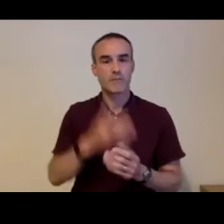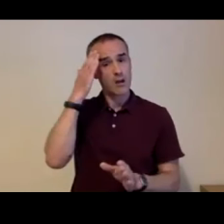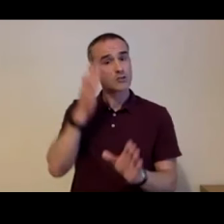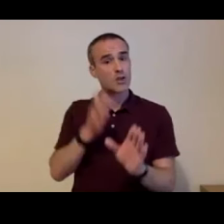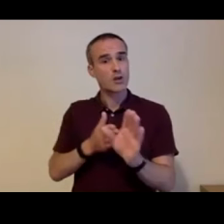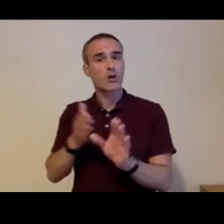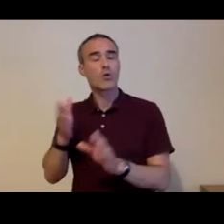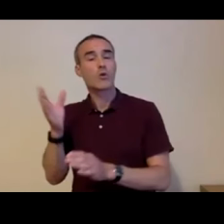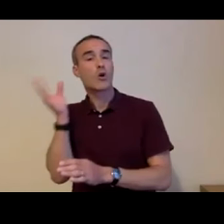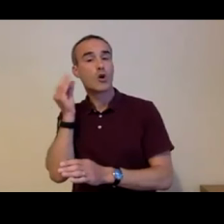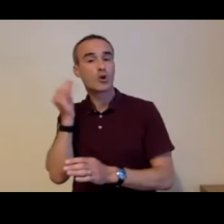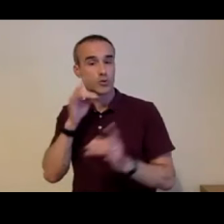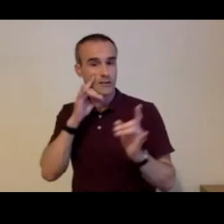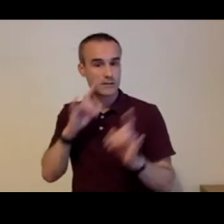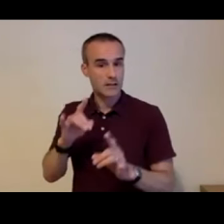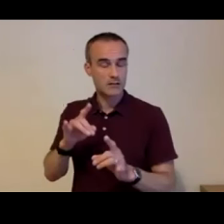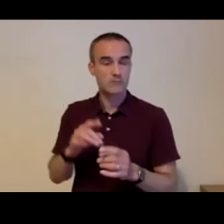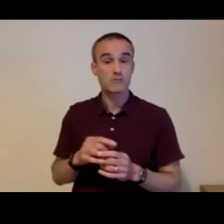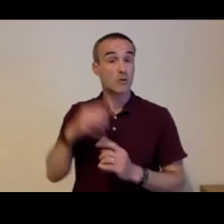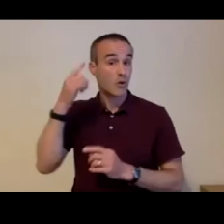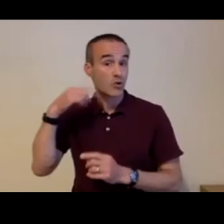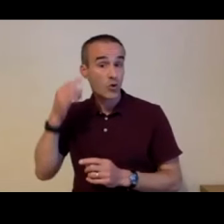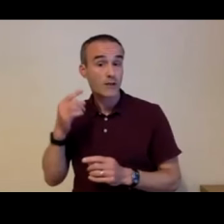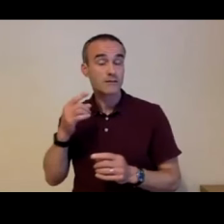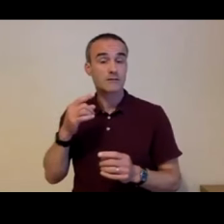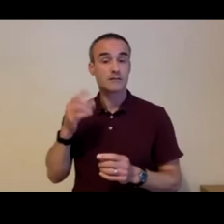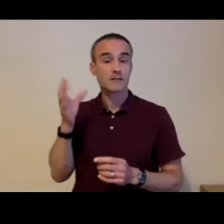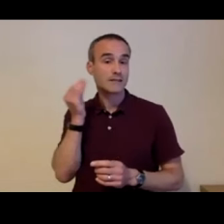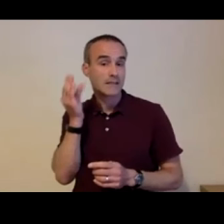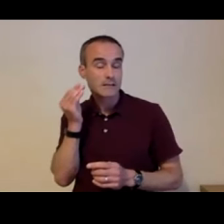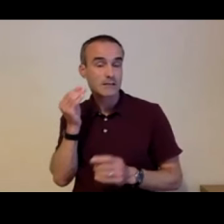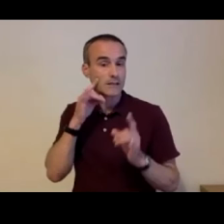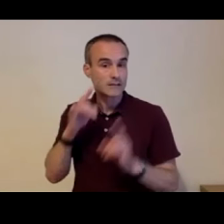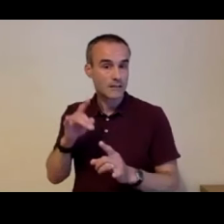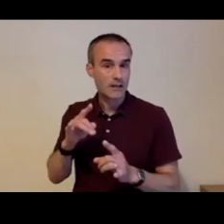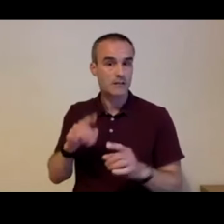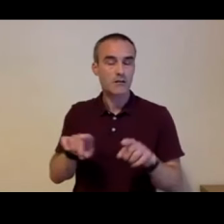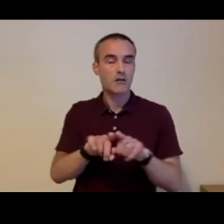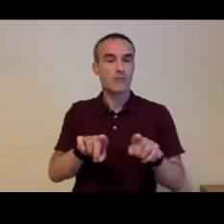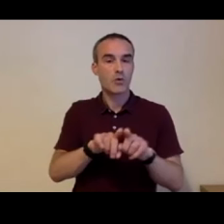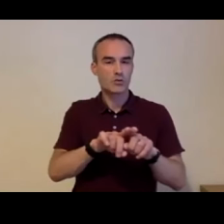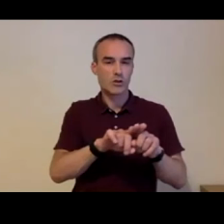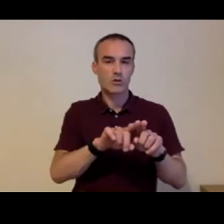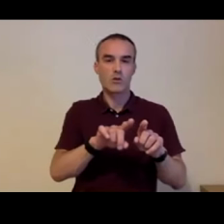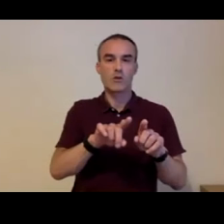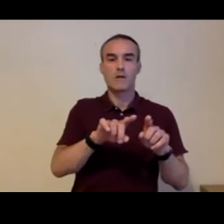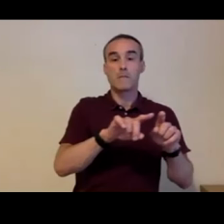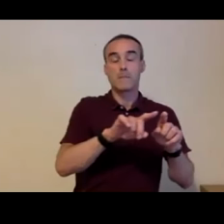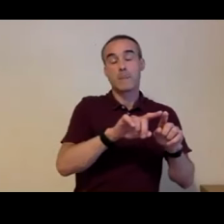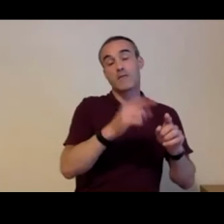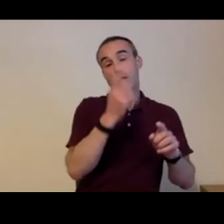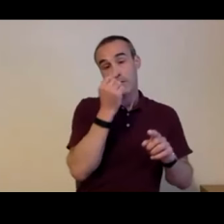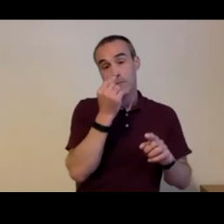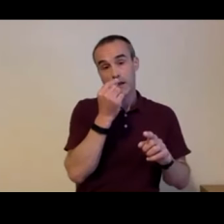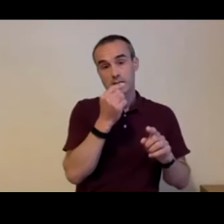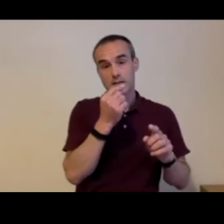noise, testing the very high frequencies which appear to be rather important for the quality of hearing, and the ability, particularly of